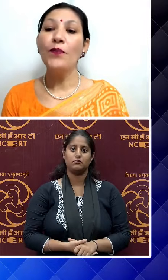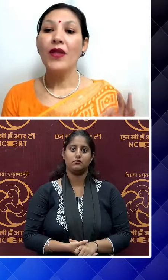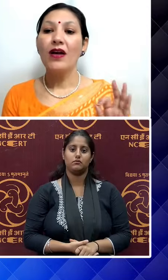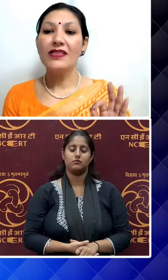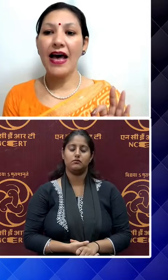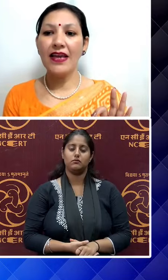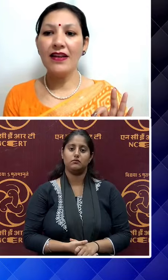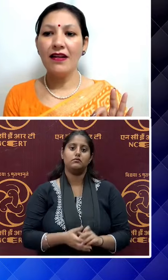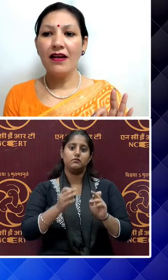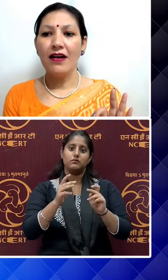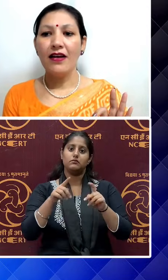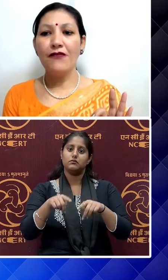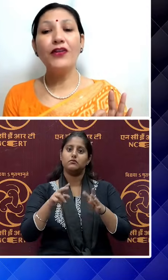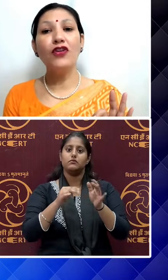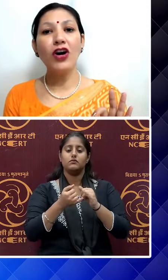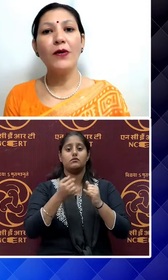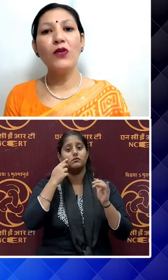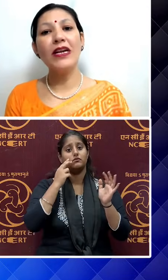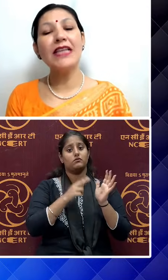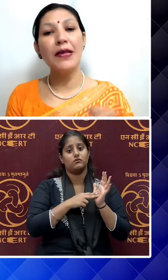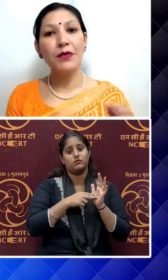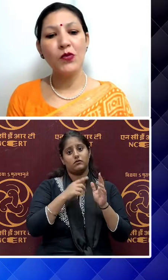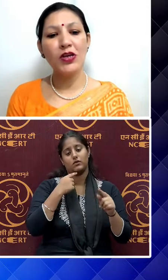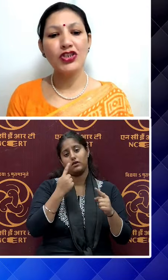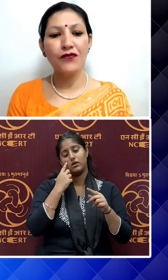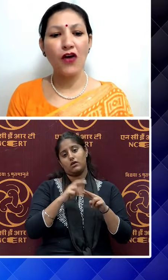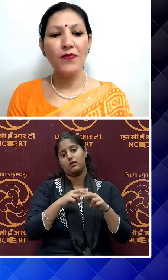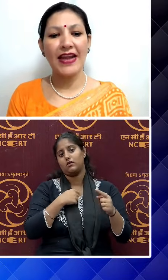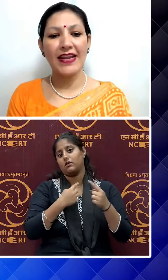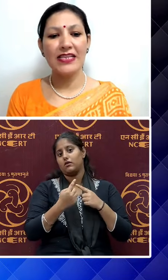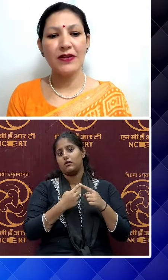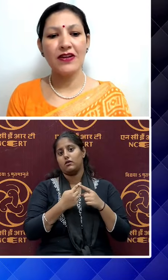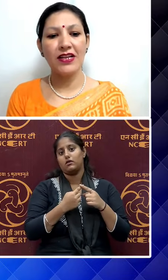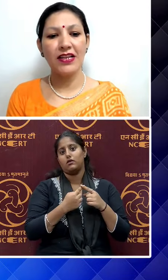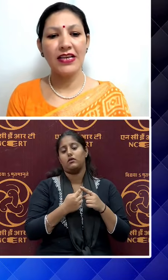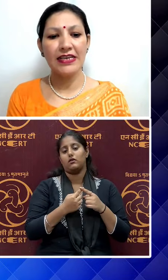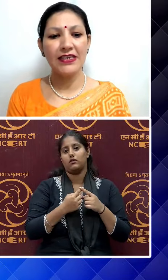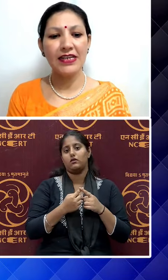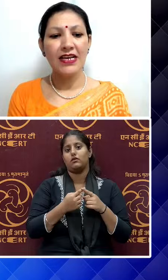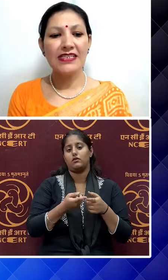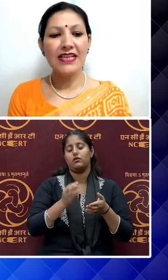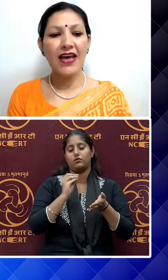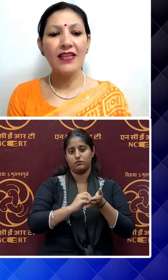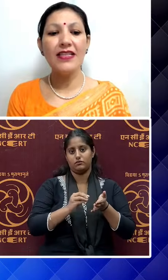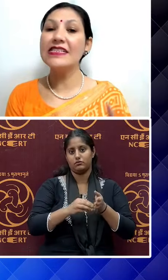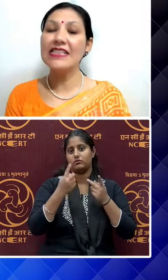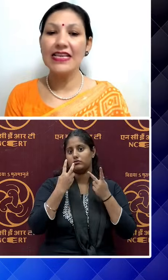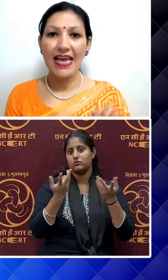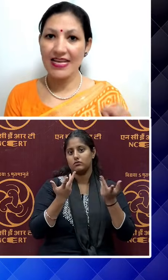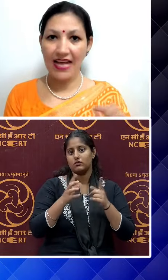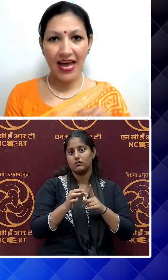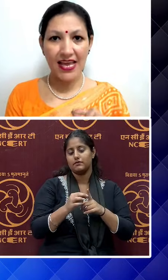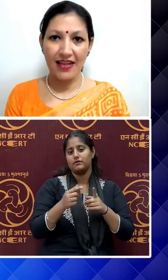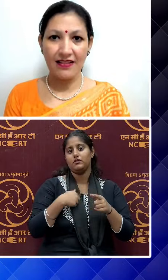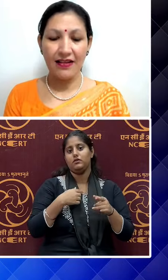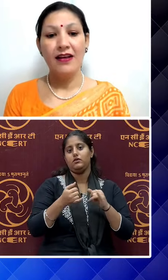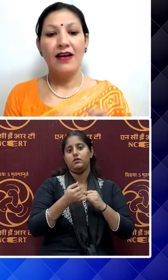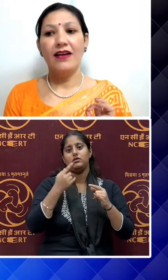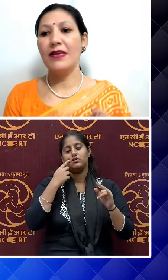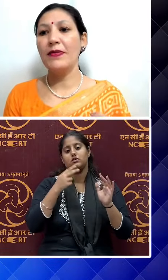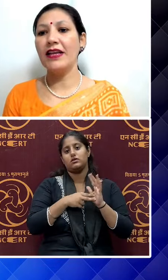So sine, if I talk about its abbreviation form, that has been written here, sine C,